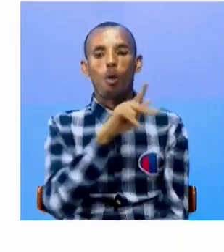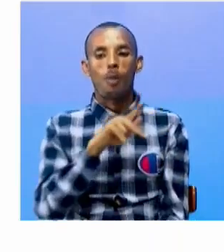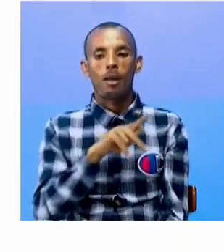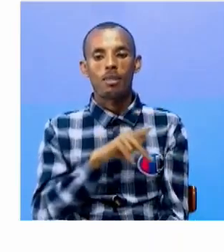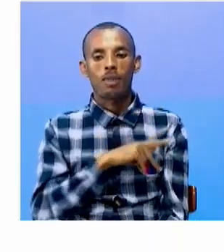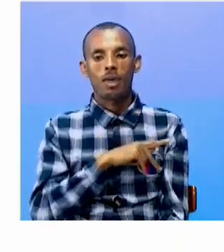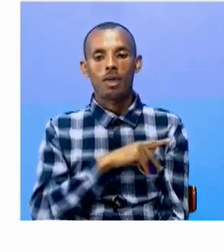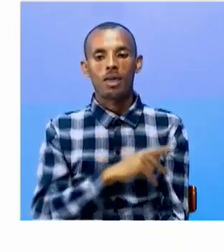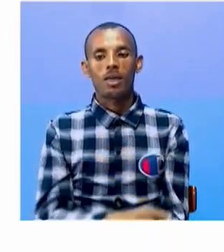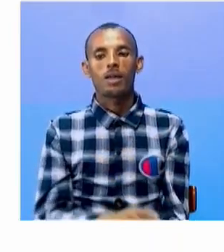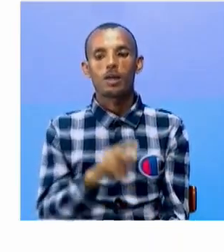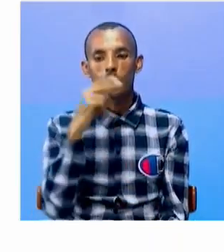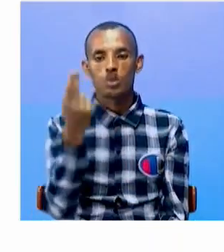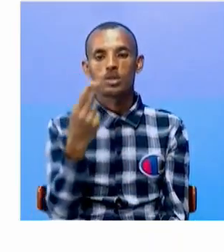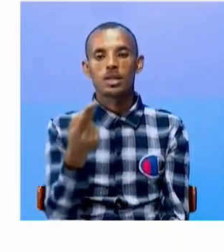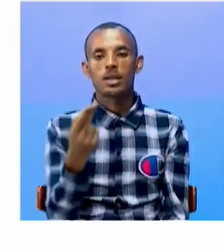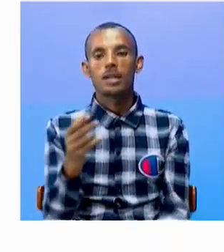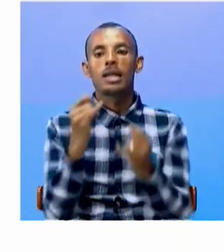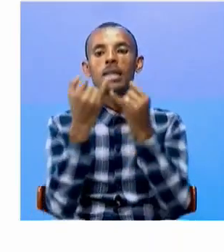Using